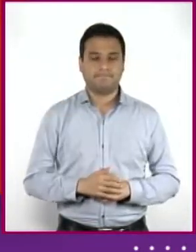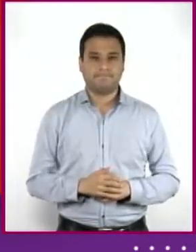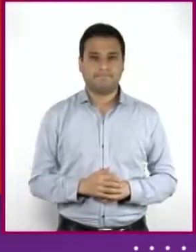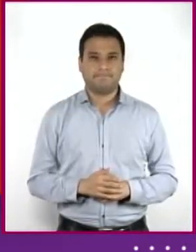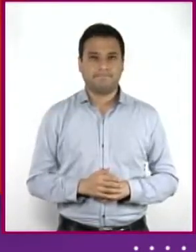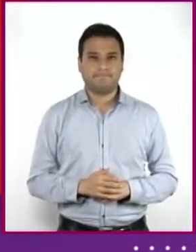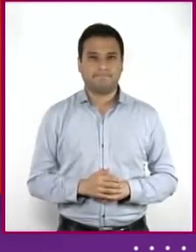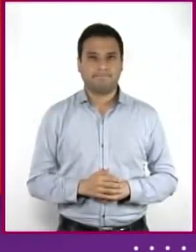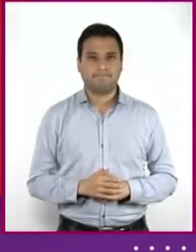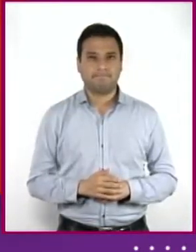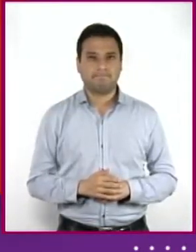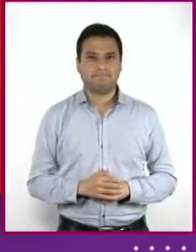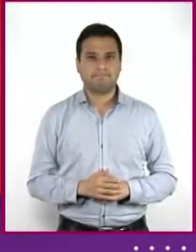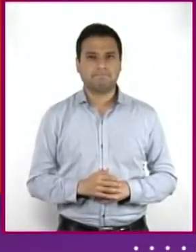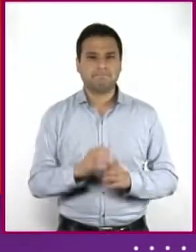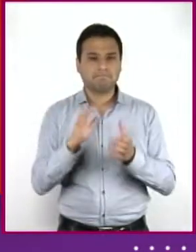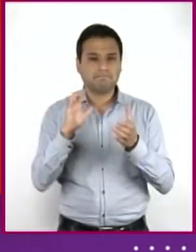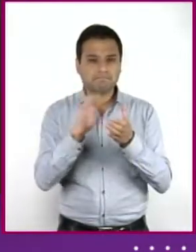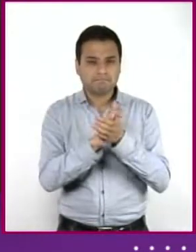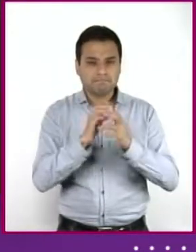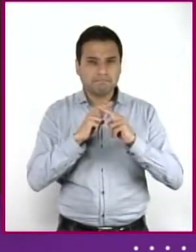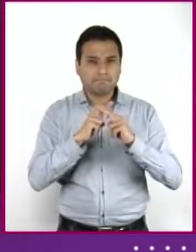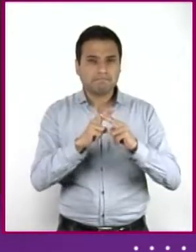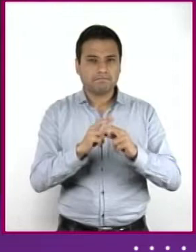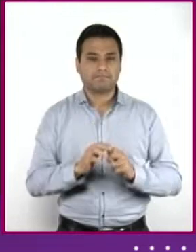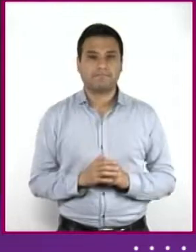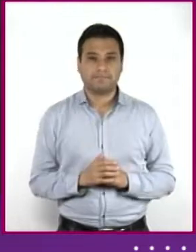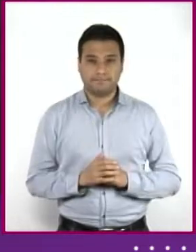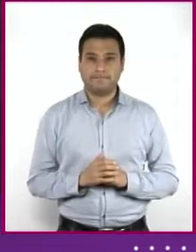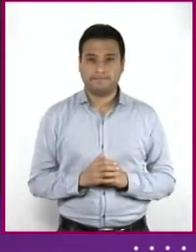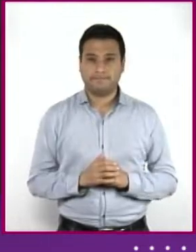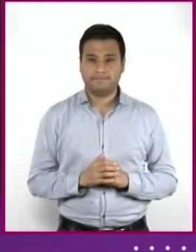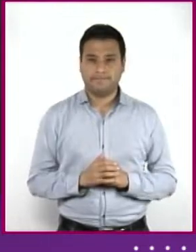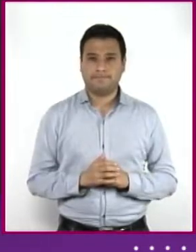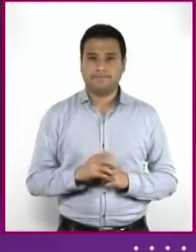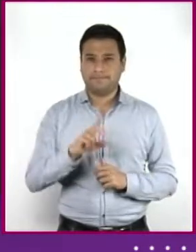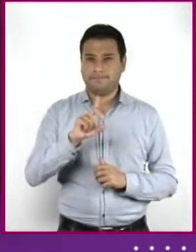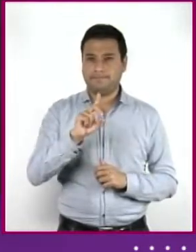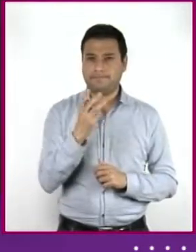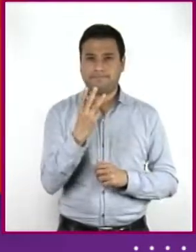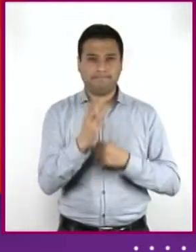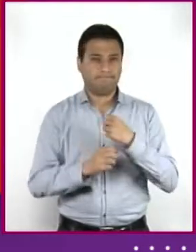How long have you been married? We've been married for 33 years.